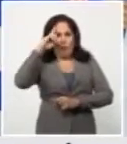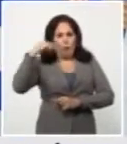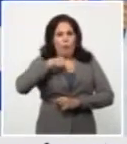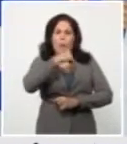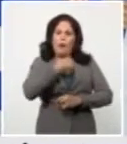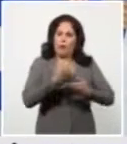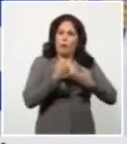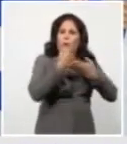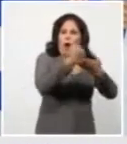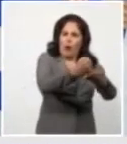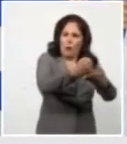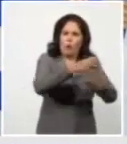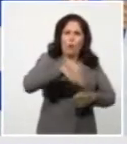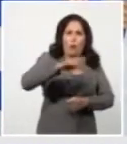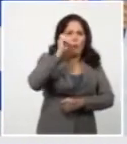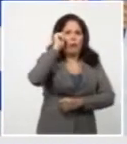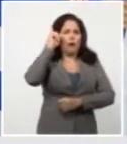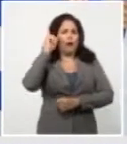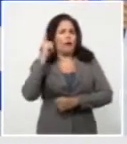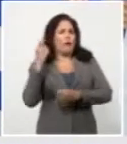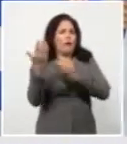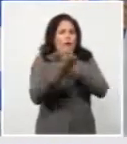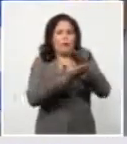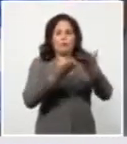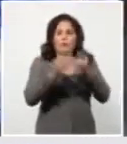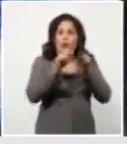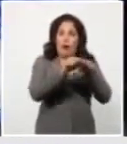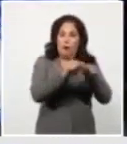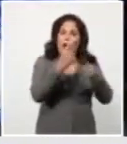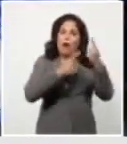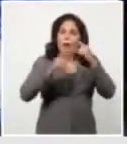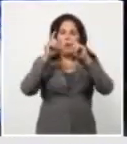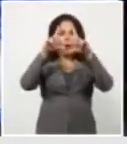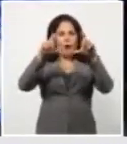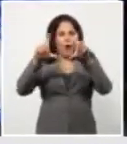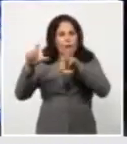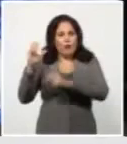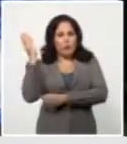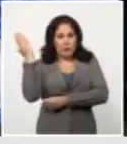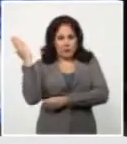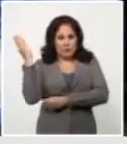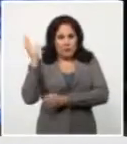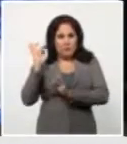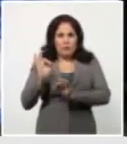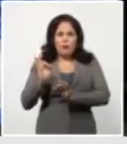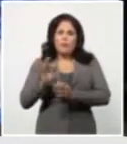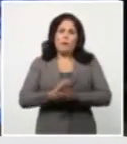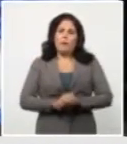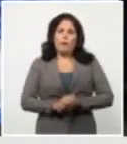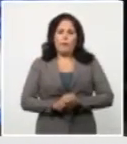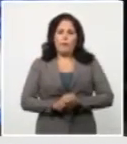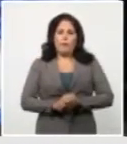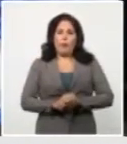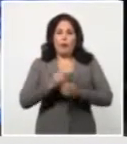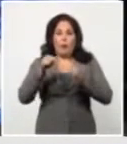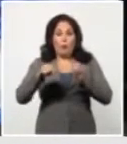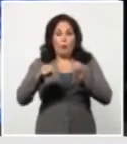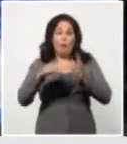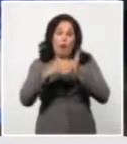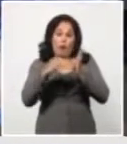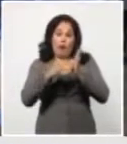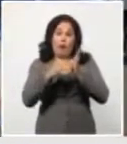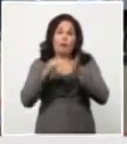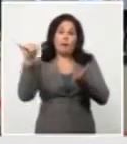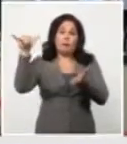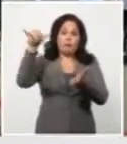number of confirmed cases and a high number of deaths, and yet they went there to share their knowledge